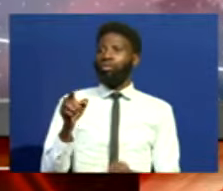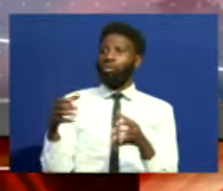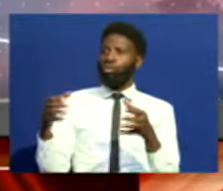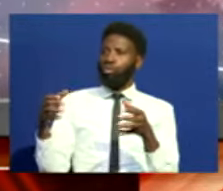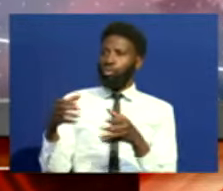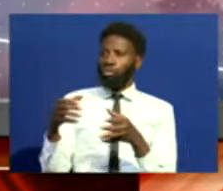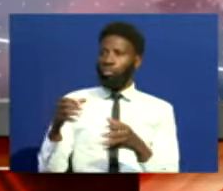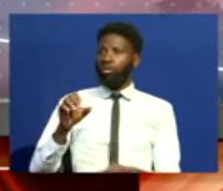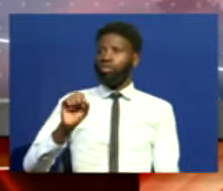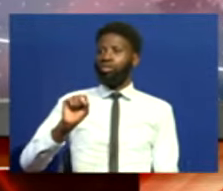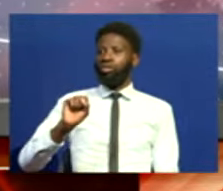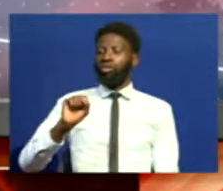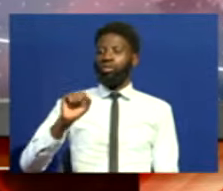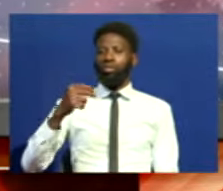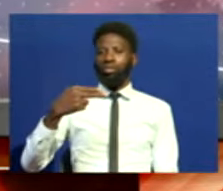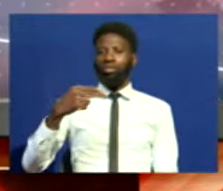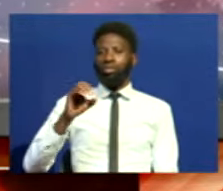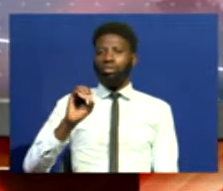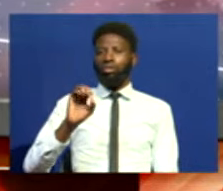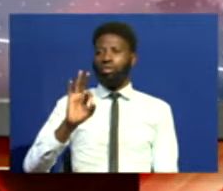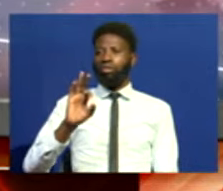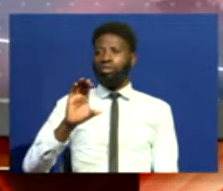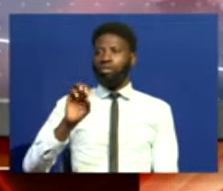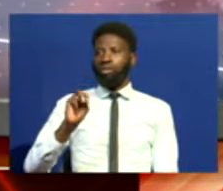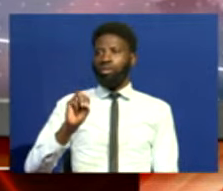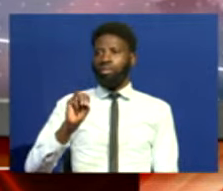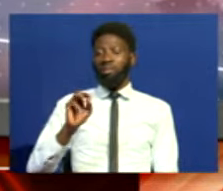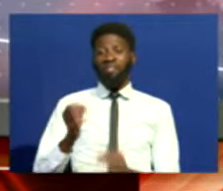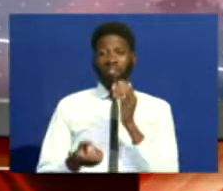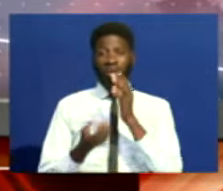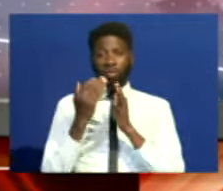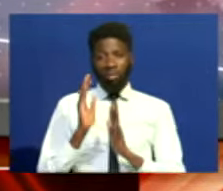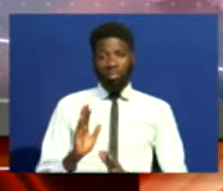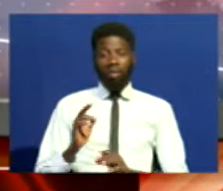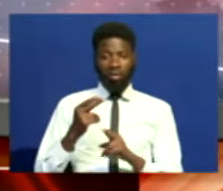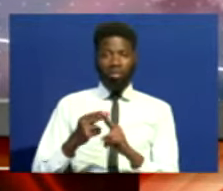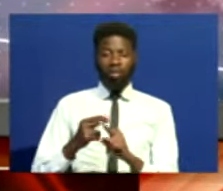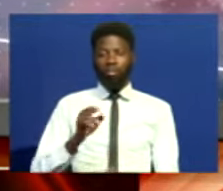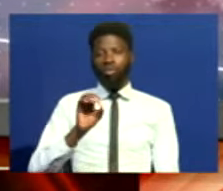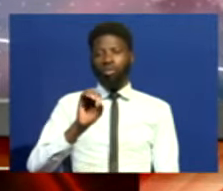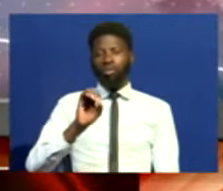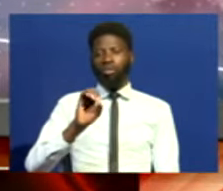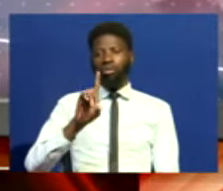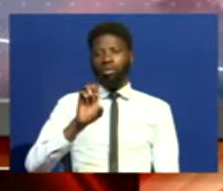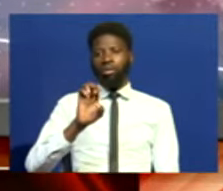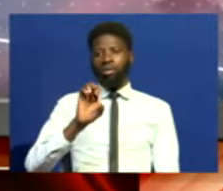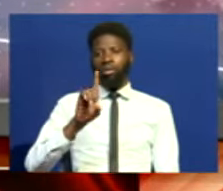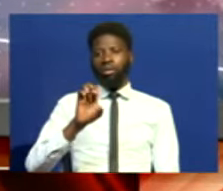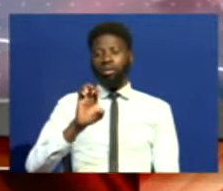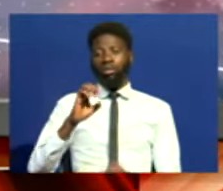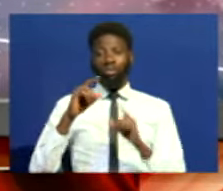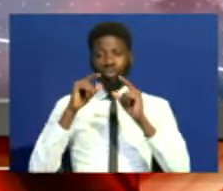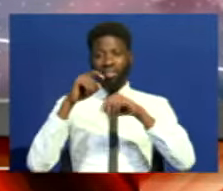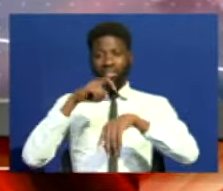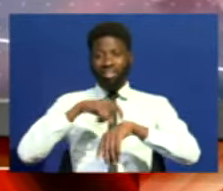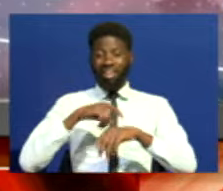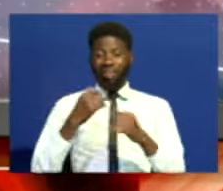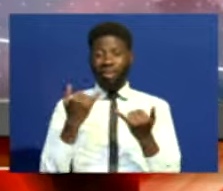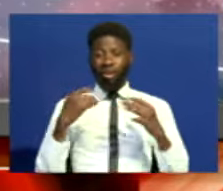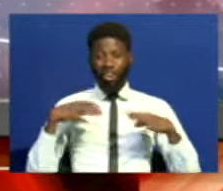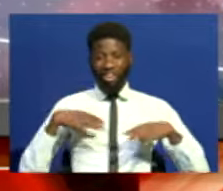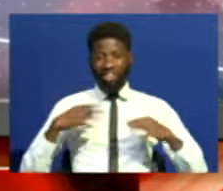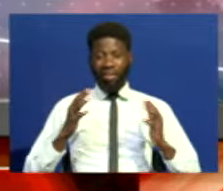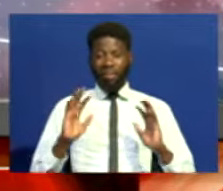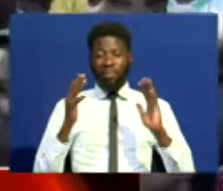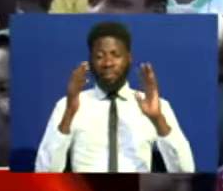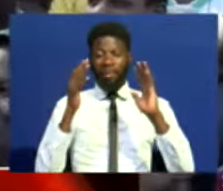Shofco. The non-profit organization founder, that is Kennedy Odede, said the festive season serves as a reminder for